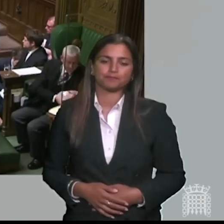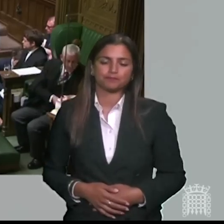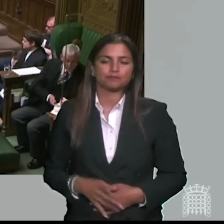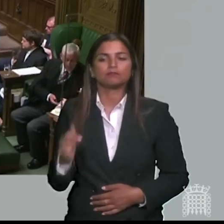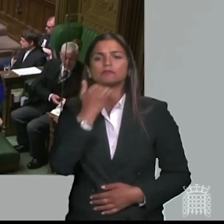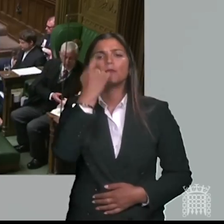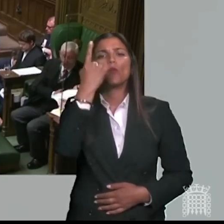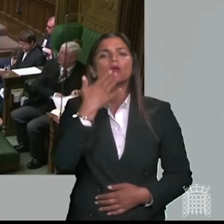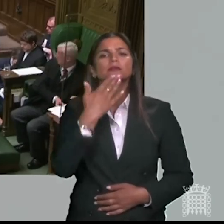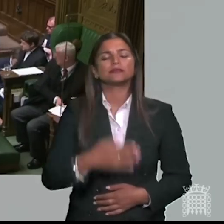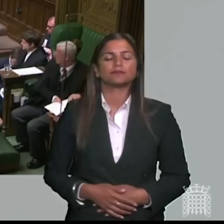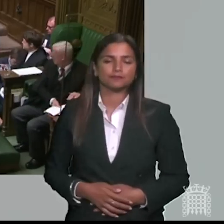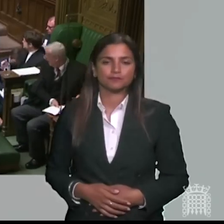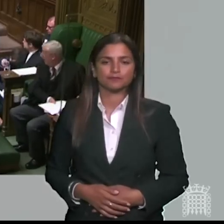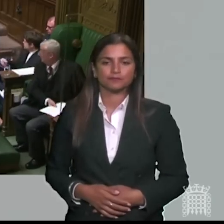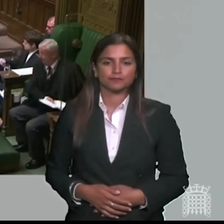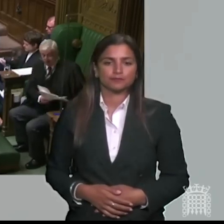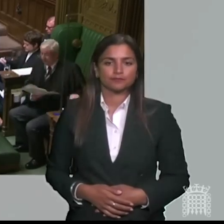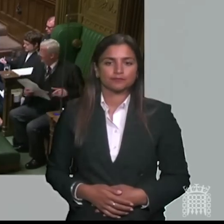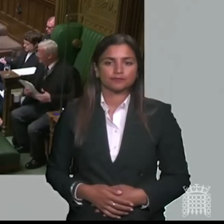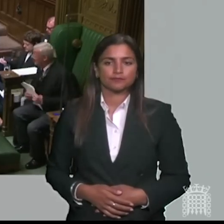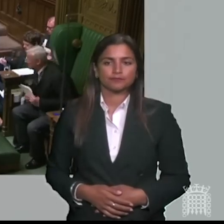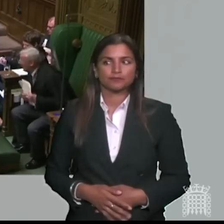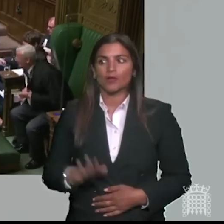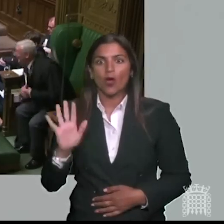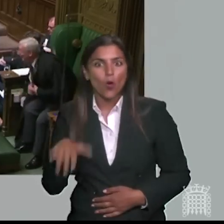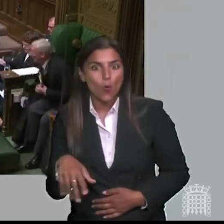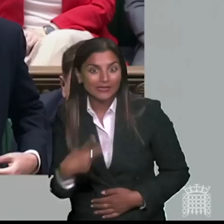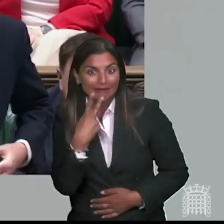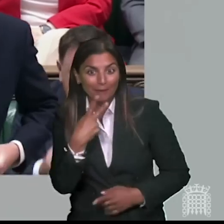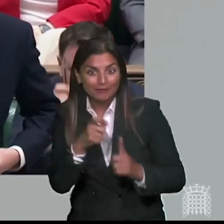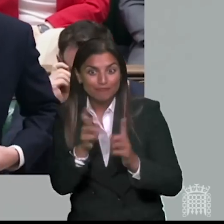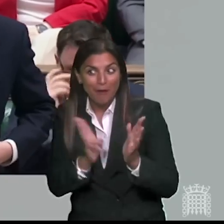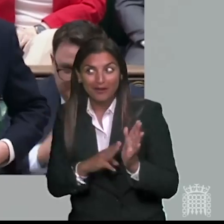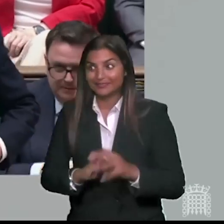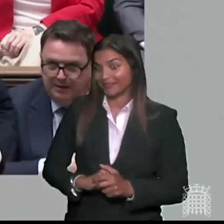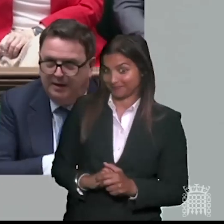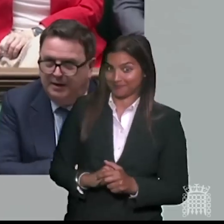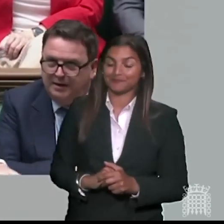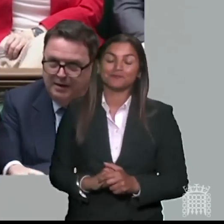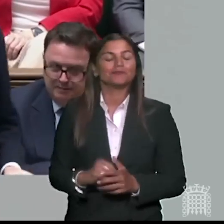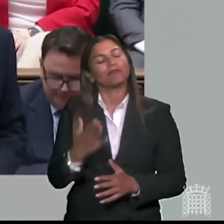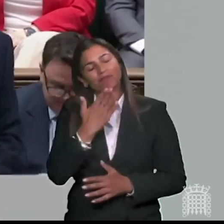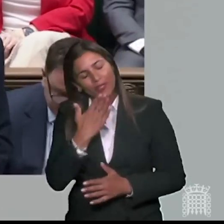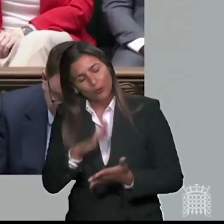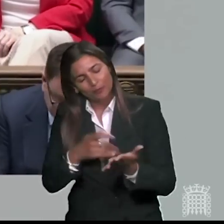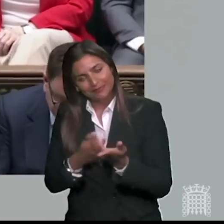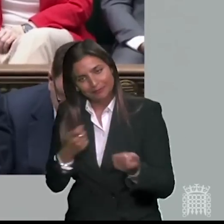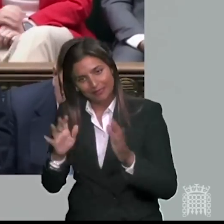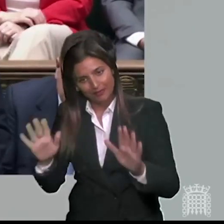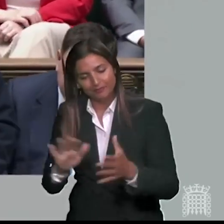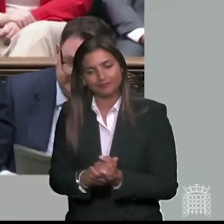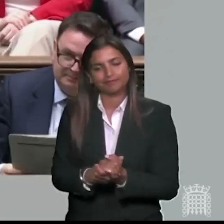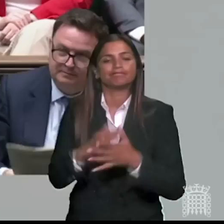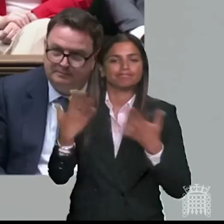Number one, Mr. Speaker. Deputy Prime Minister. Thank you, Mr. Speaker. Well, Mr. Speaker, I have